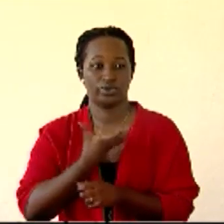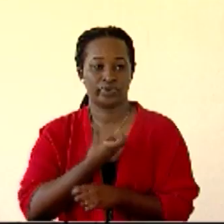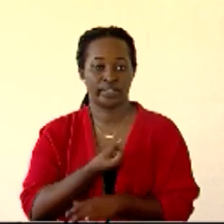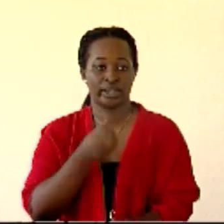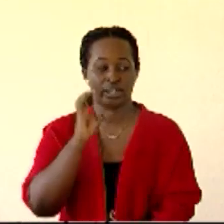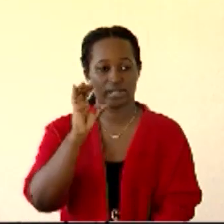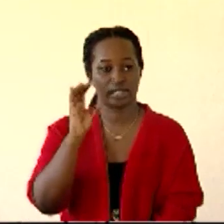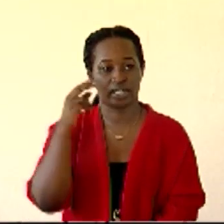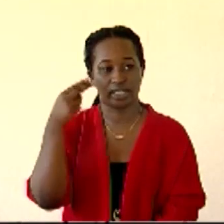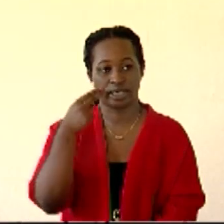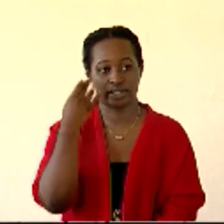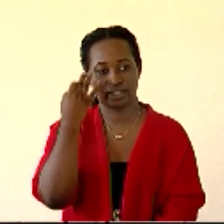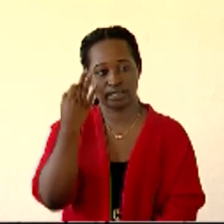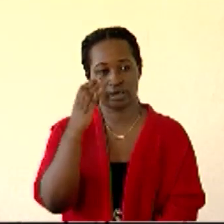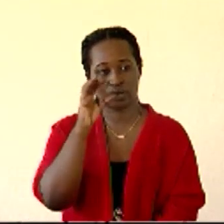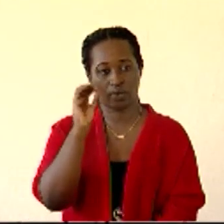have